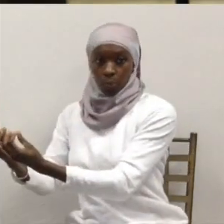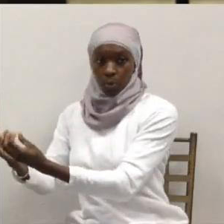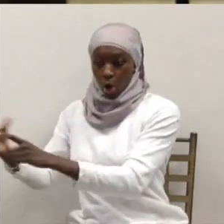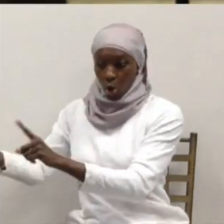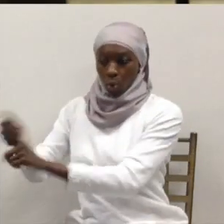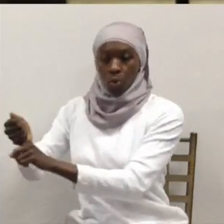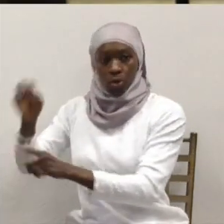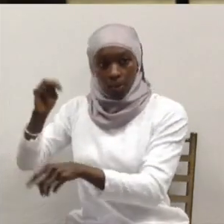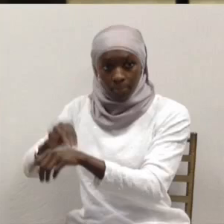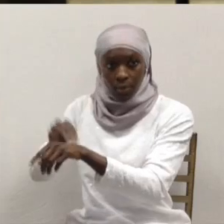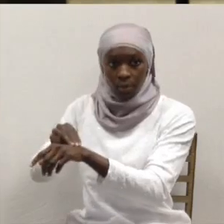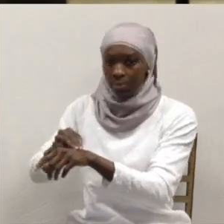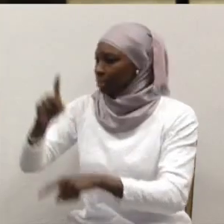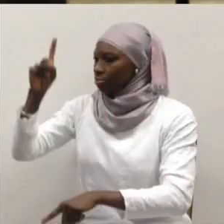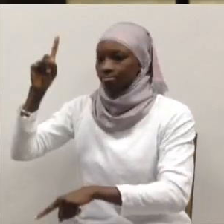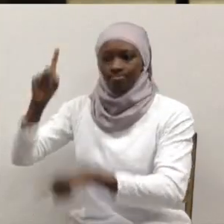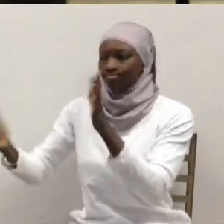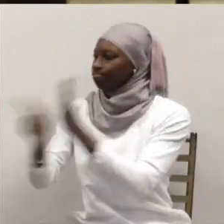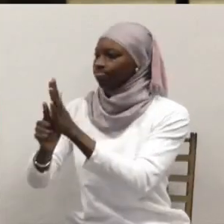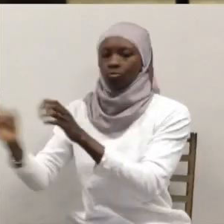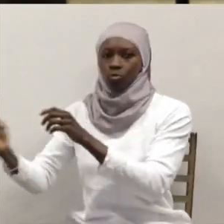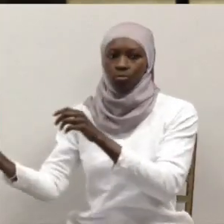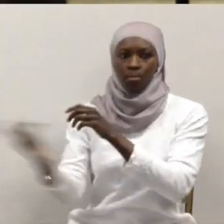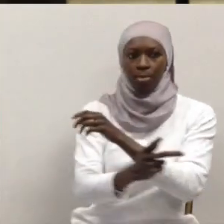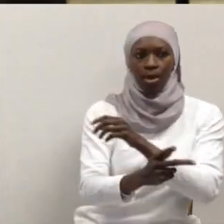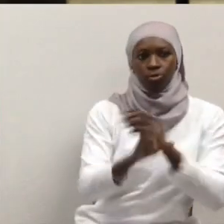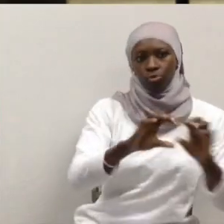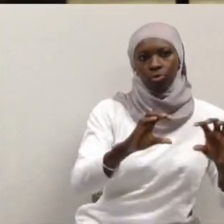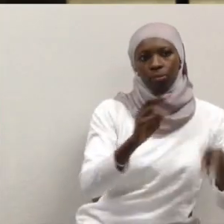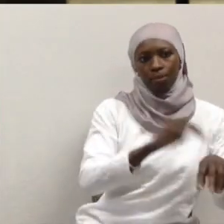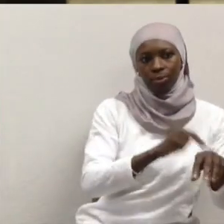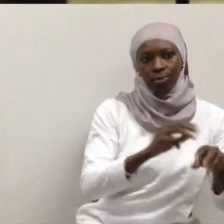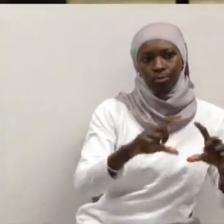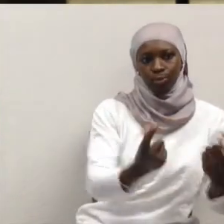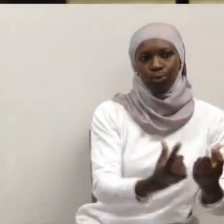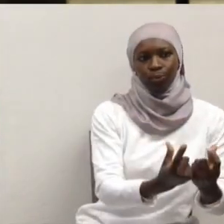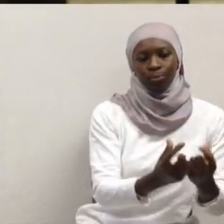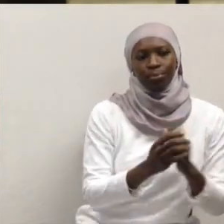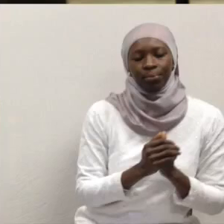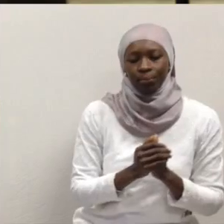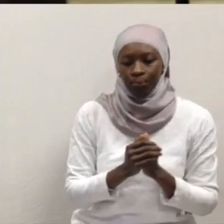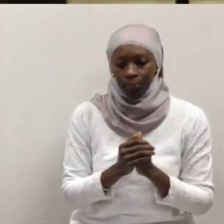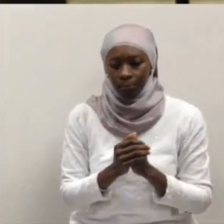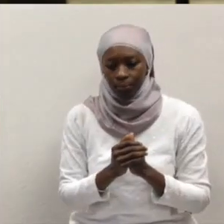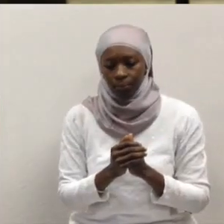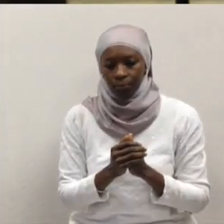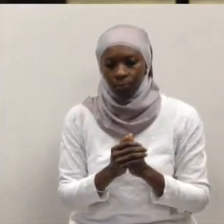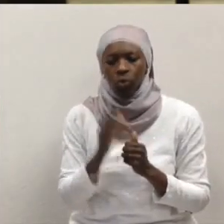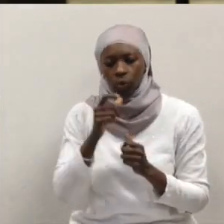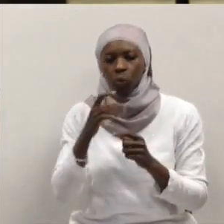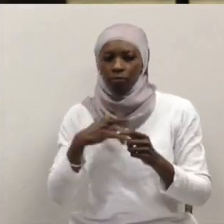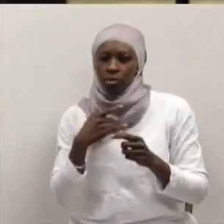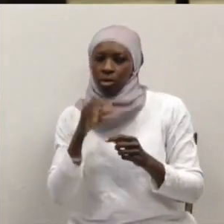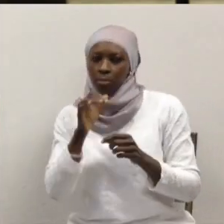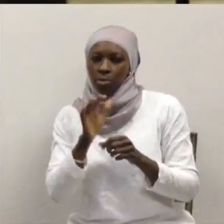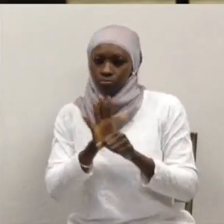So the second part of the condition was not the bad one, but the bad one that affected the companions a lot was the